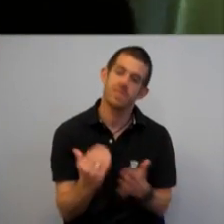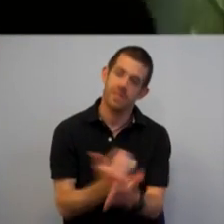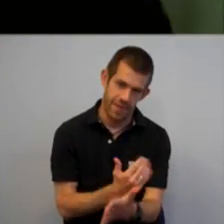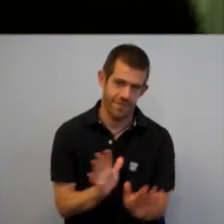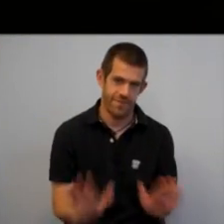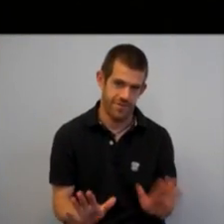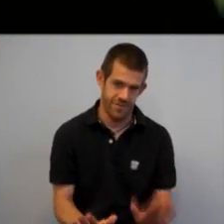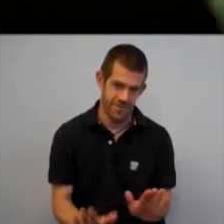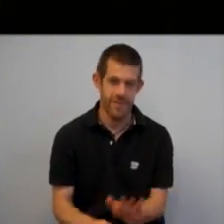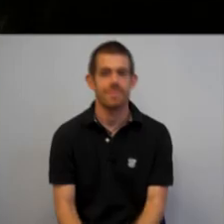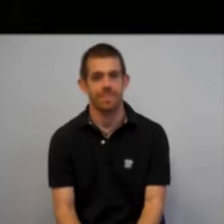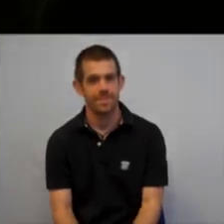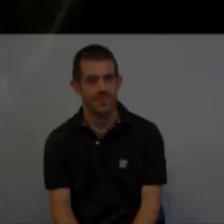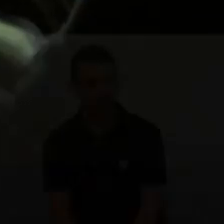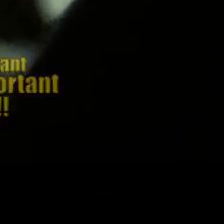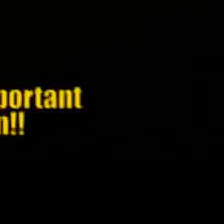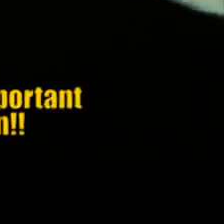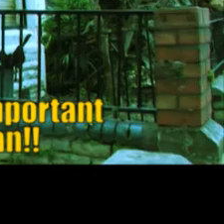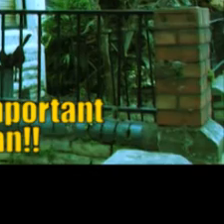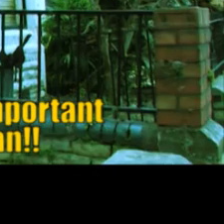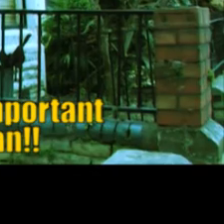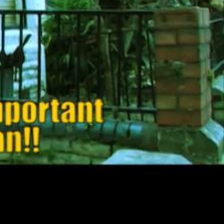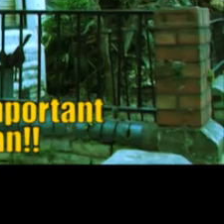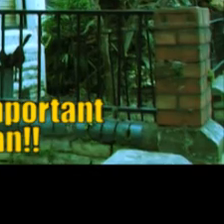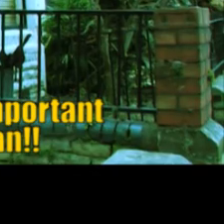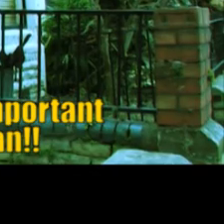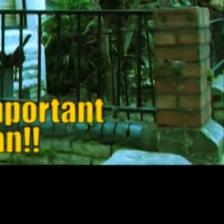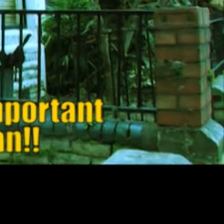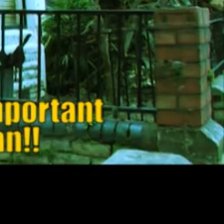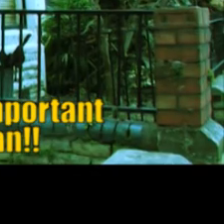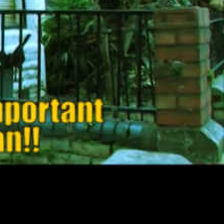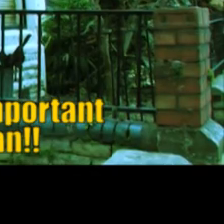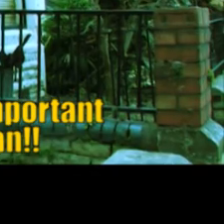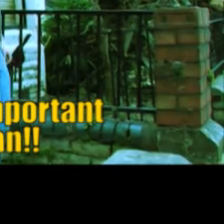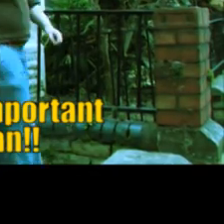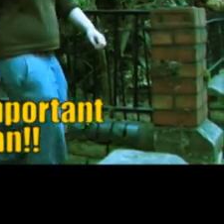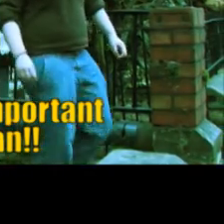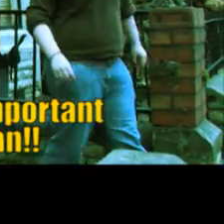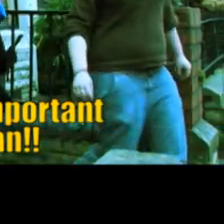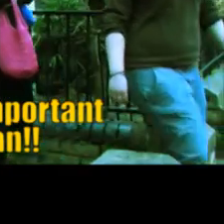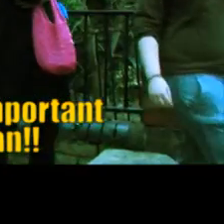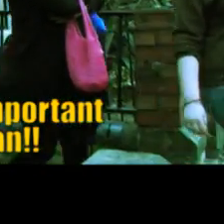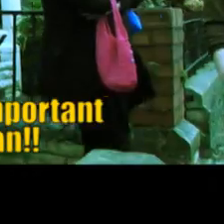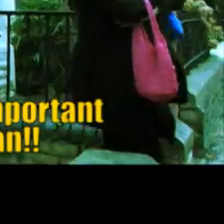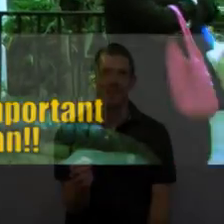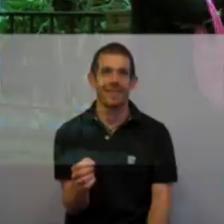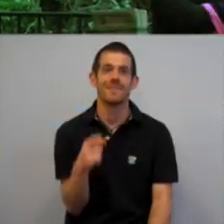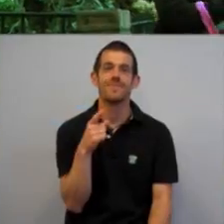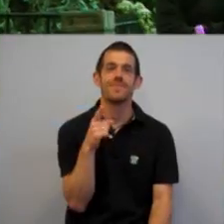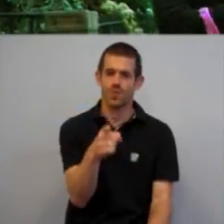points and wait for the fire service to arrive. Never go back into the house